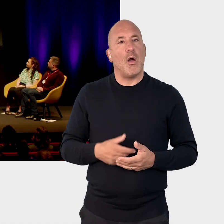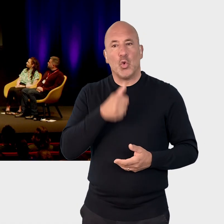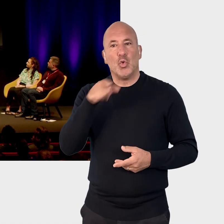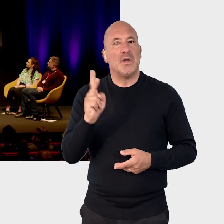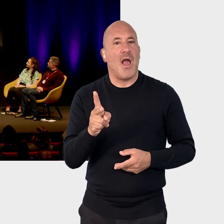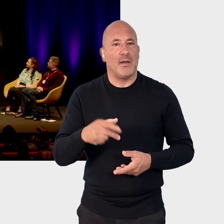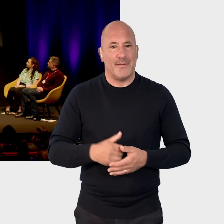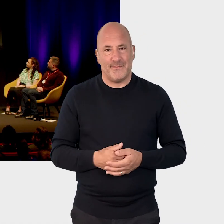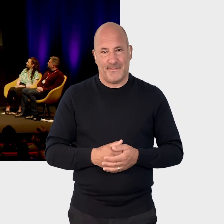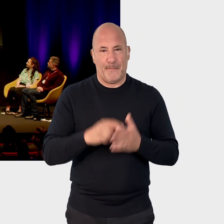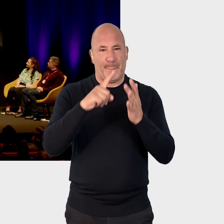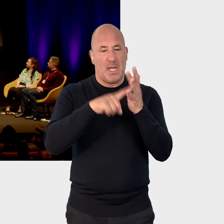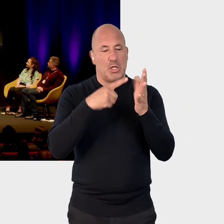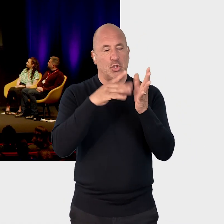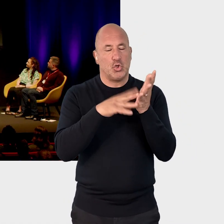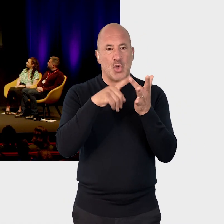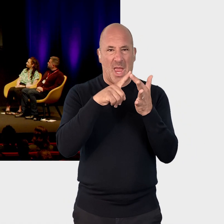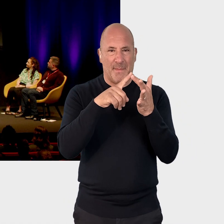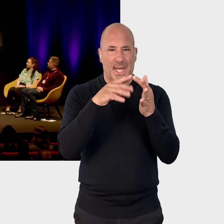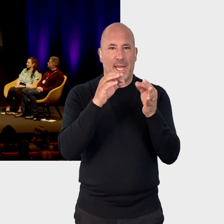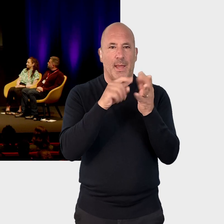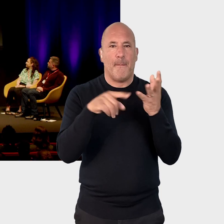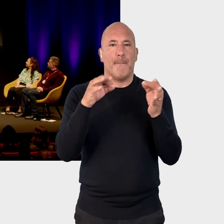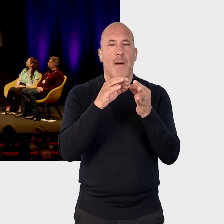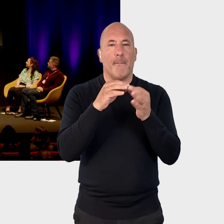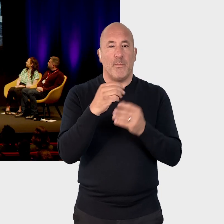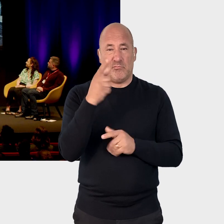to shift perceptions and to reclaim the space.